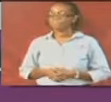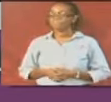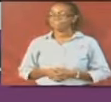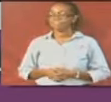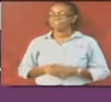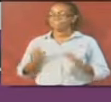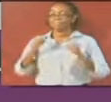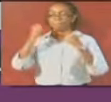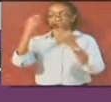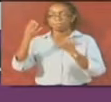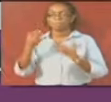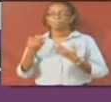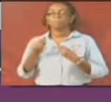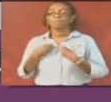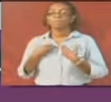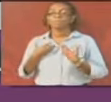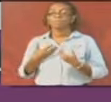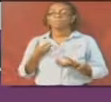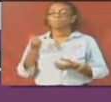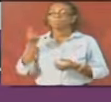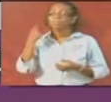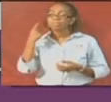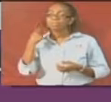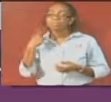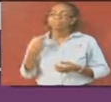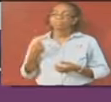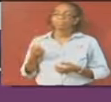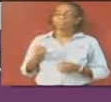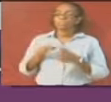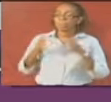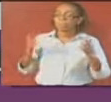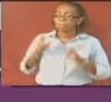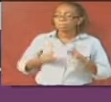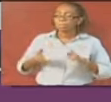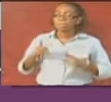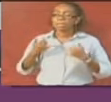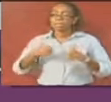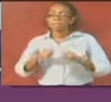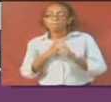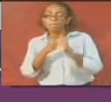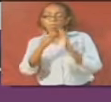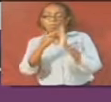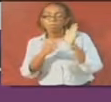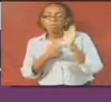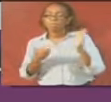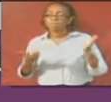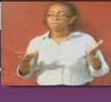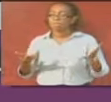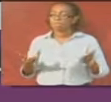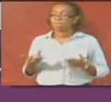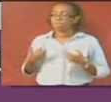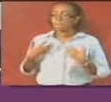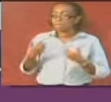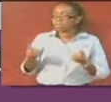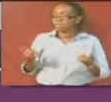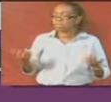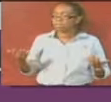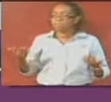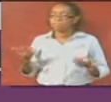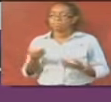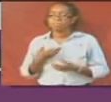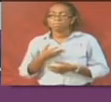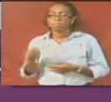the recently implemented regulations? And Dr. Hines, you spoke about contact tracing just